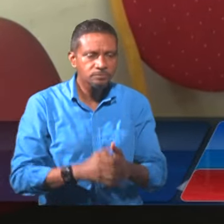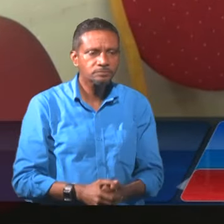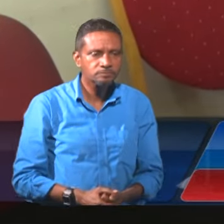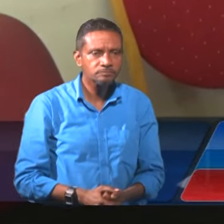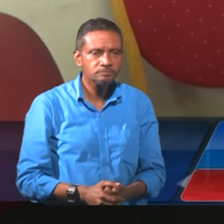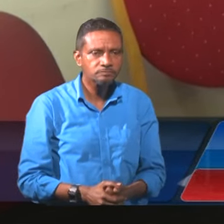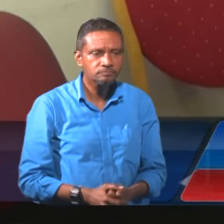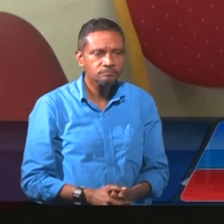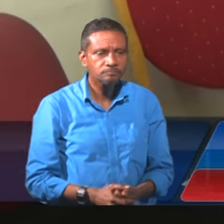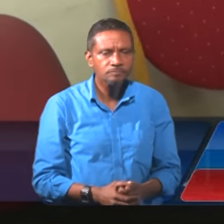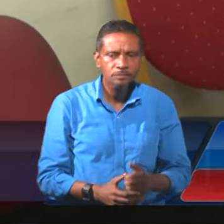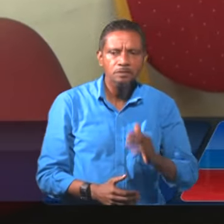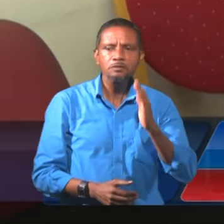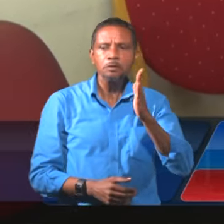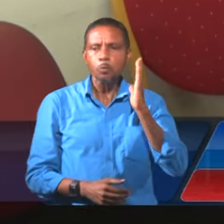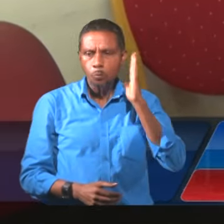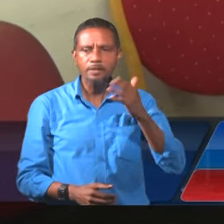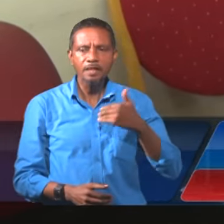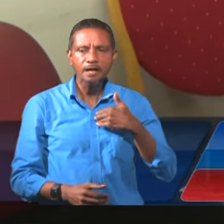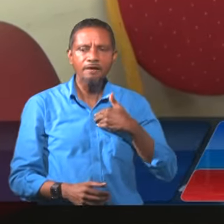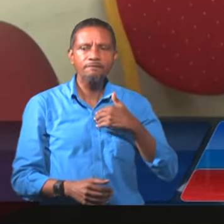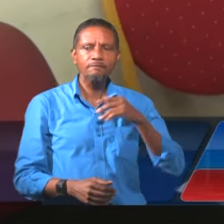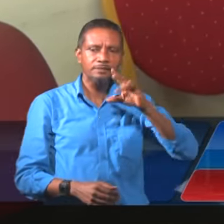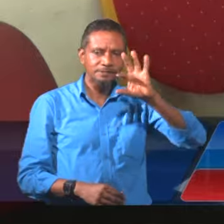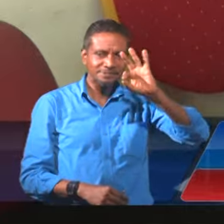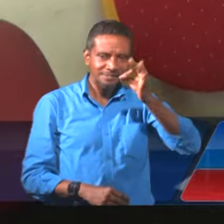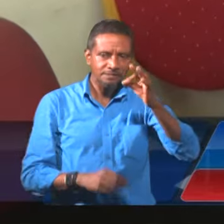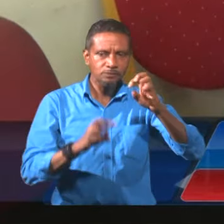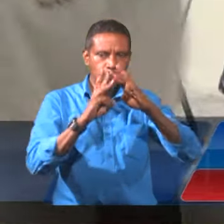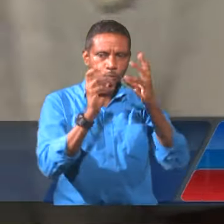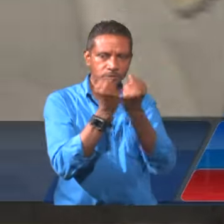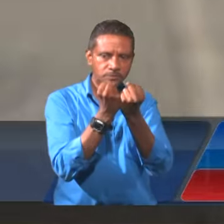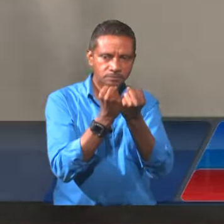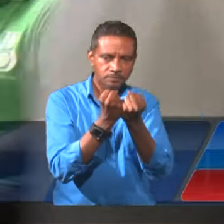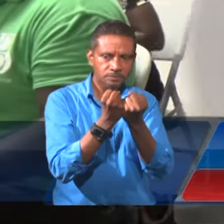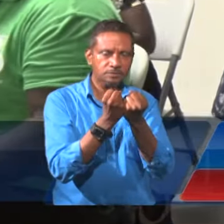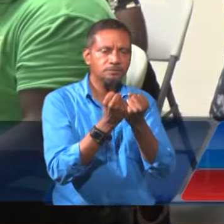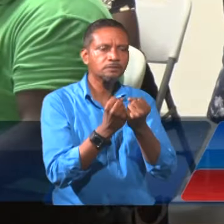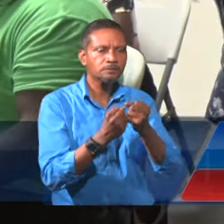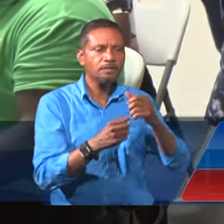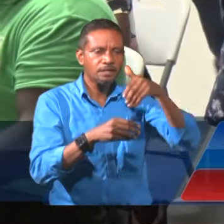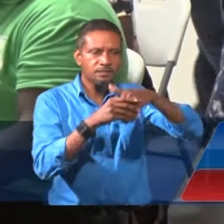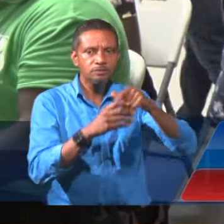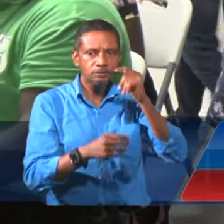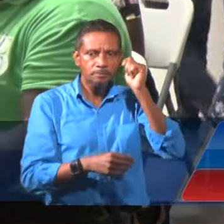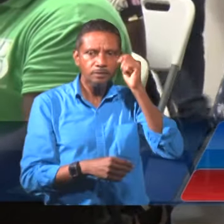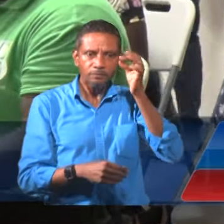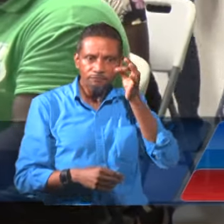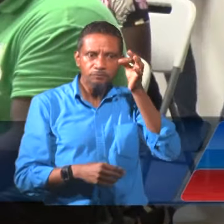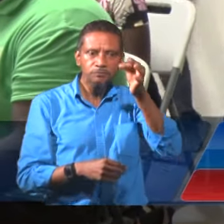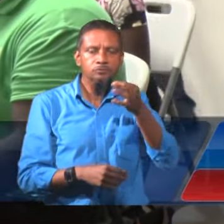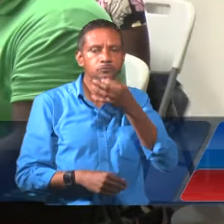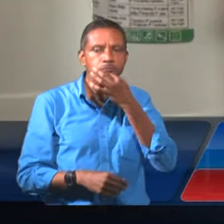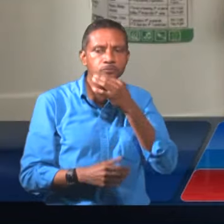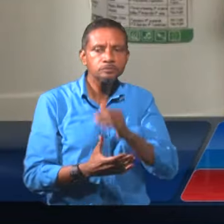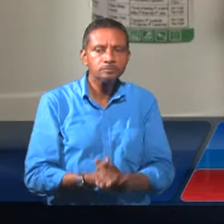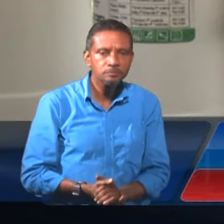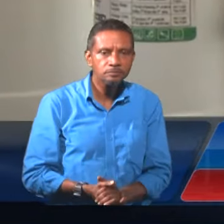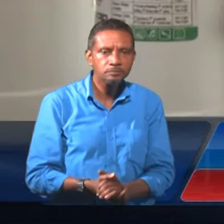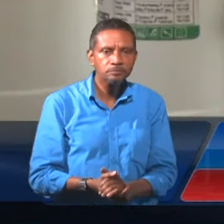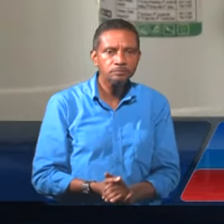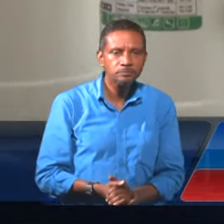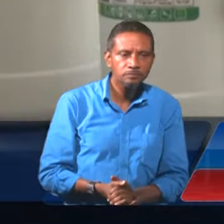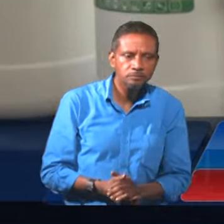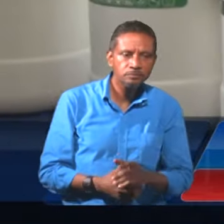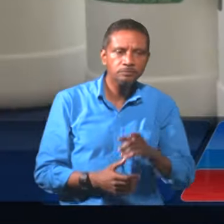workshop on September 9th to 10th in Tobago. Mr. Ganpat says they are currently developing programs aimed at youth in agriculture, balancing